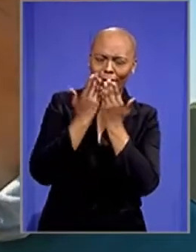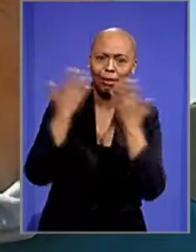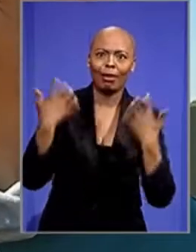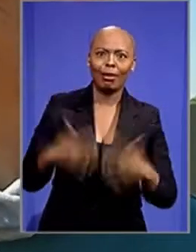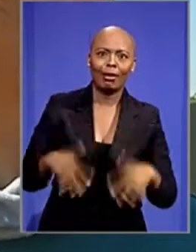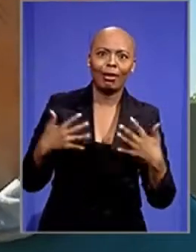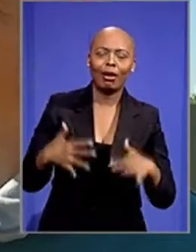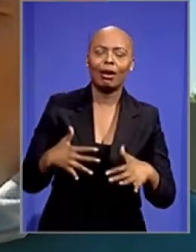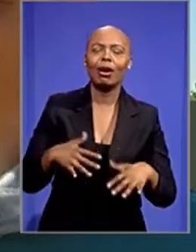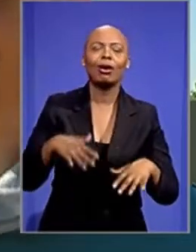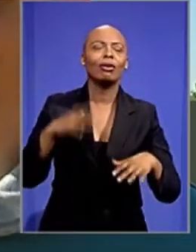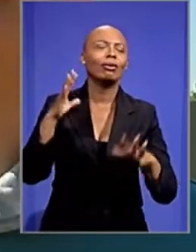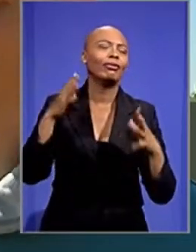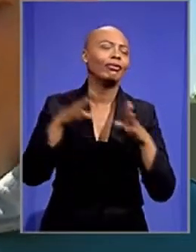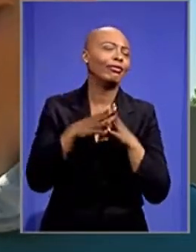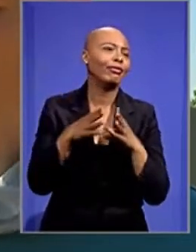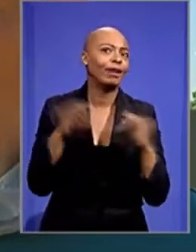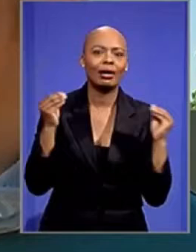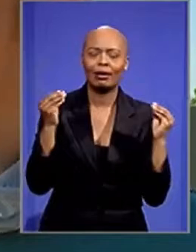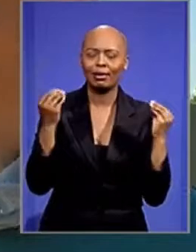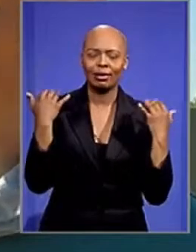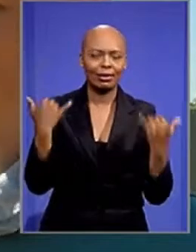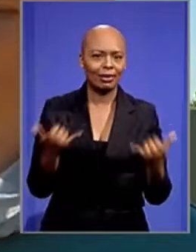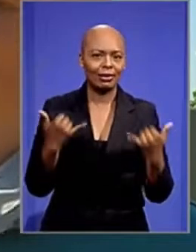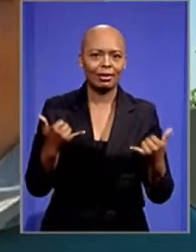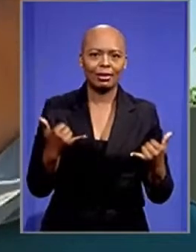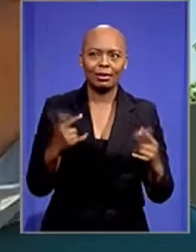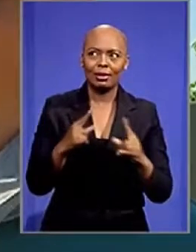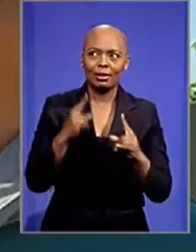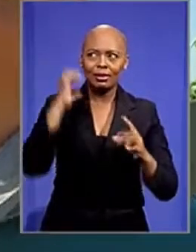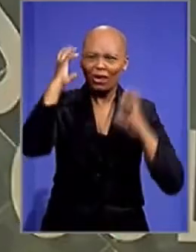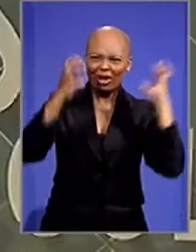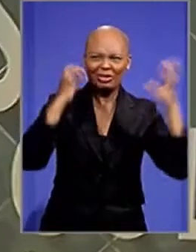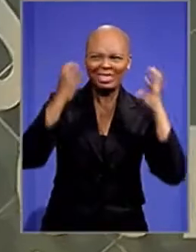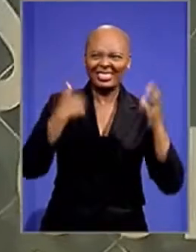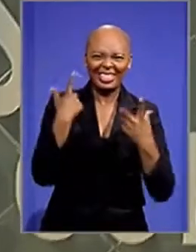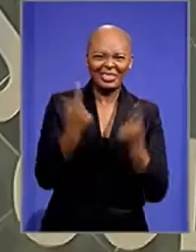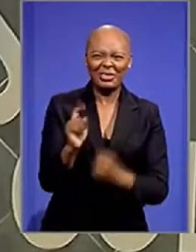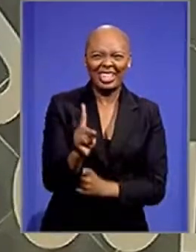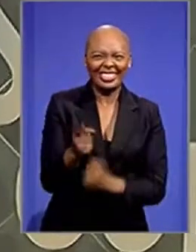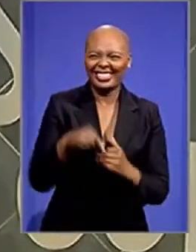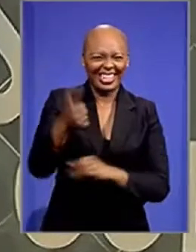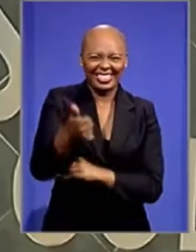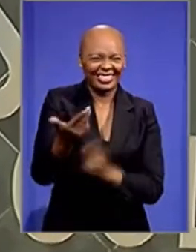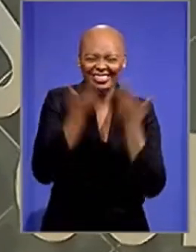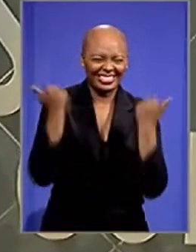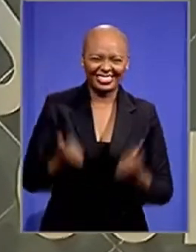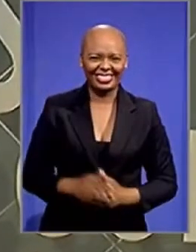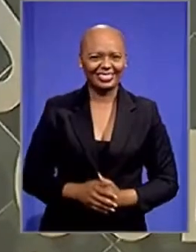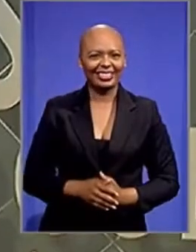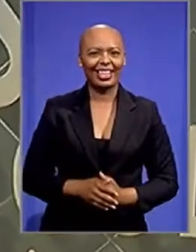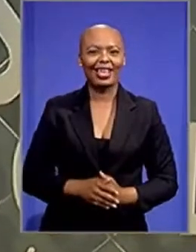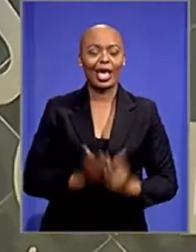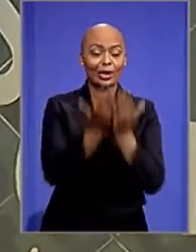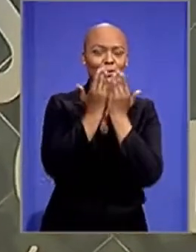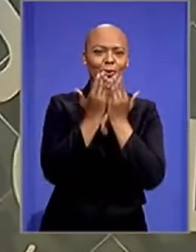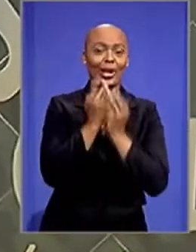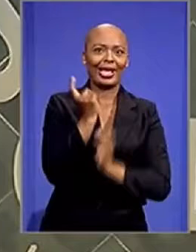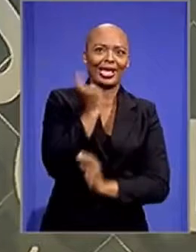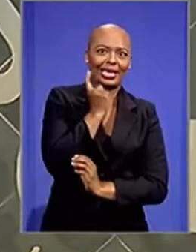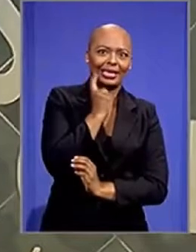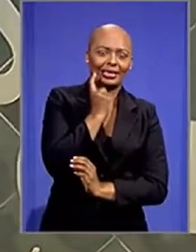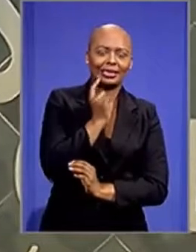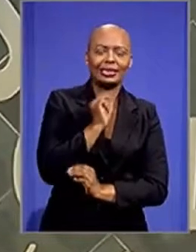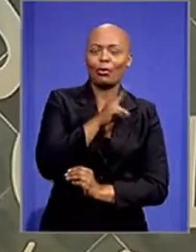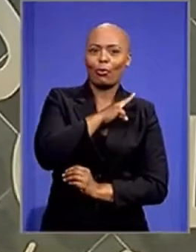finally over and it's a bit confusing what I'm going to do next. It was very difficult, but our school made it very easy for us. They made sure